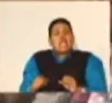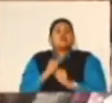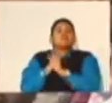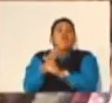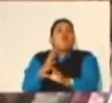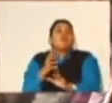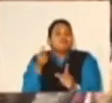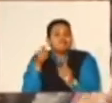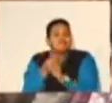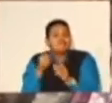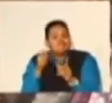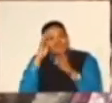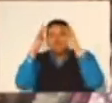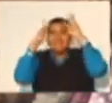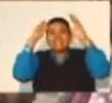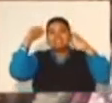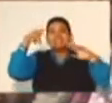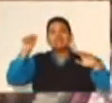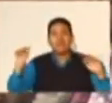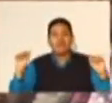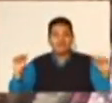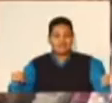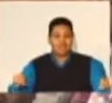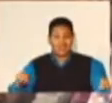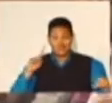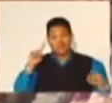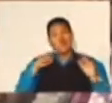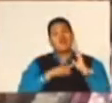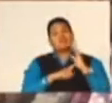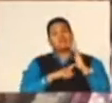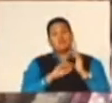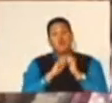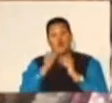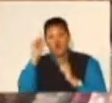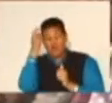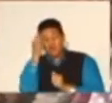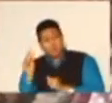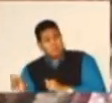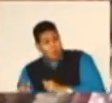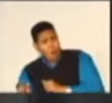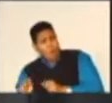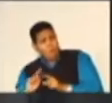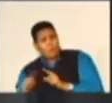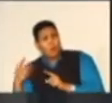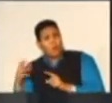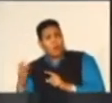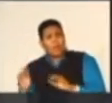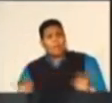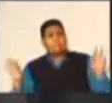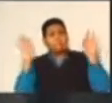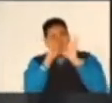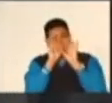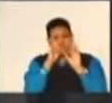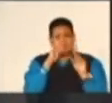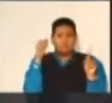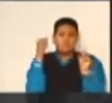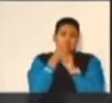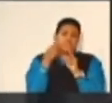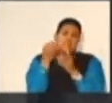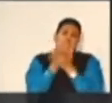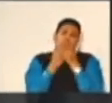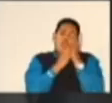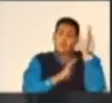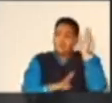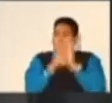this is just one example of how the government can, though small, but cumulatively, have an impact on economic